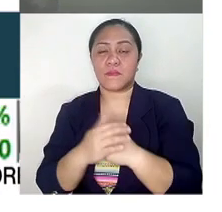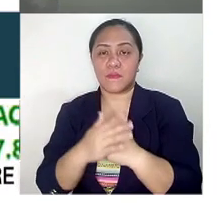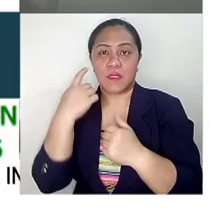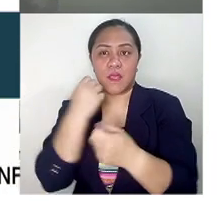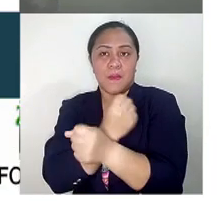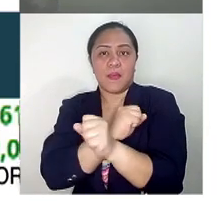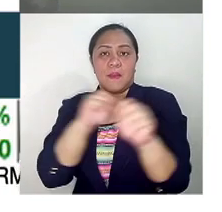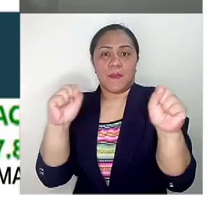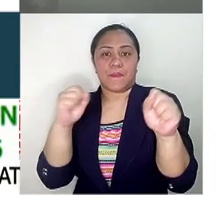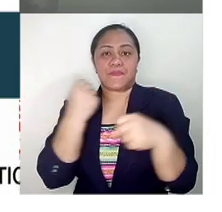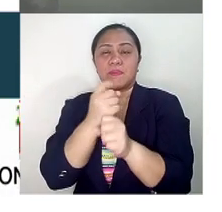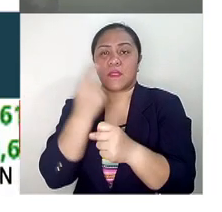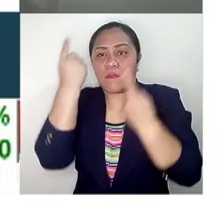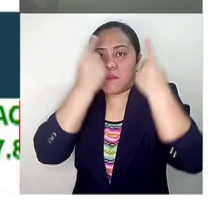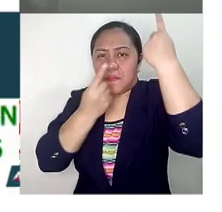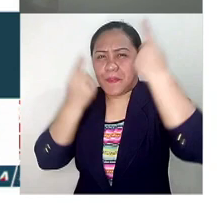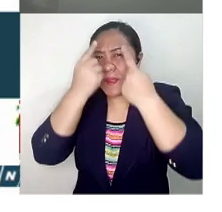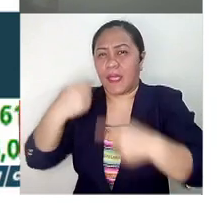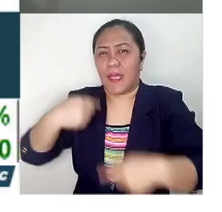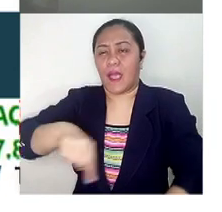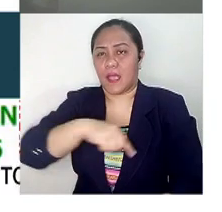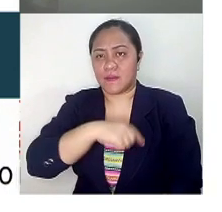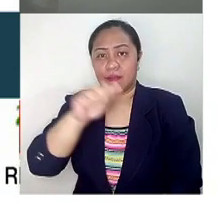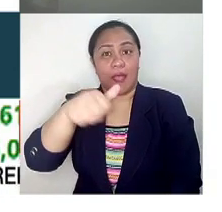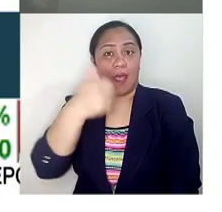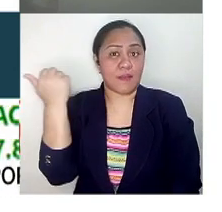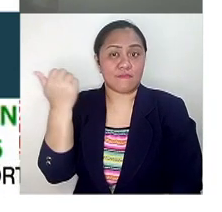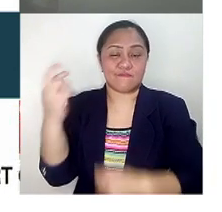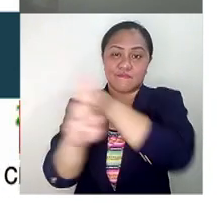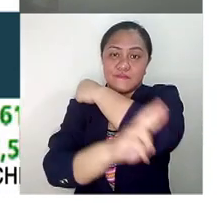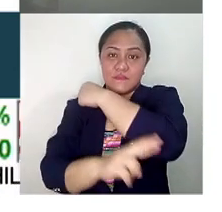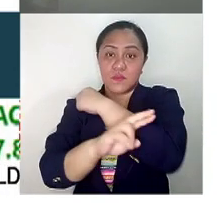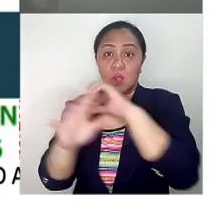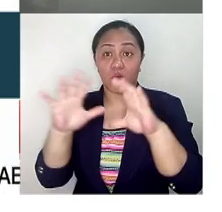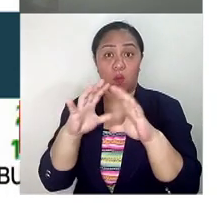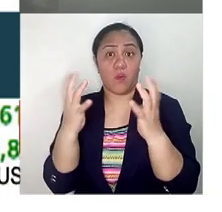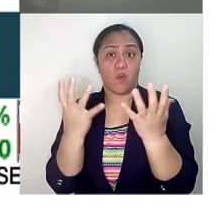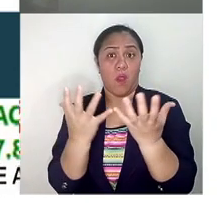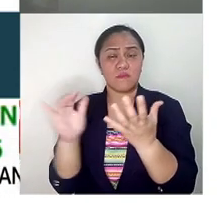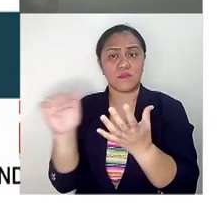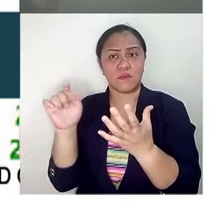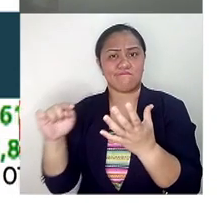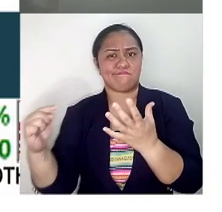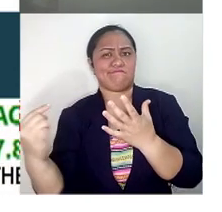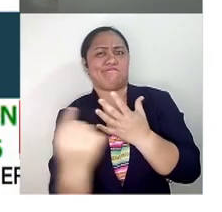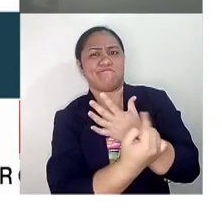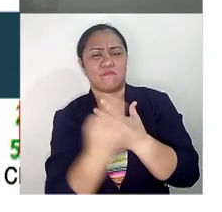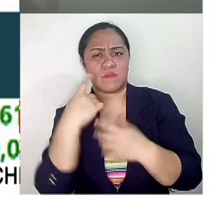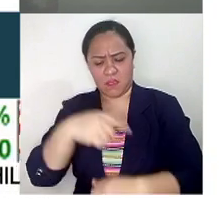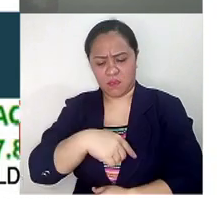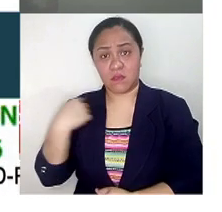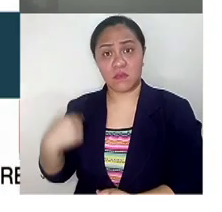should concern us in the region. And for the rest of the world, the issue there is that by doing so, China is also